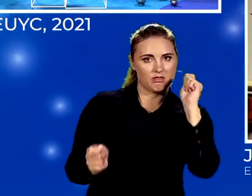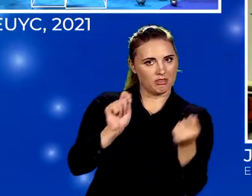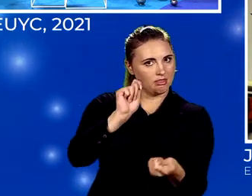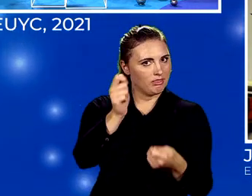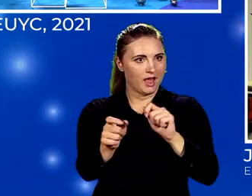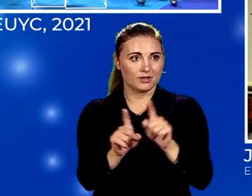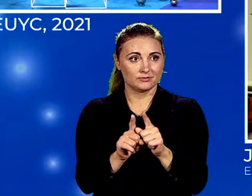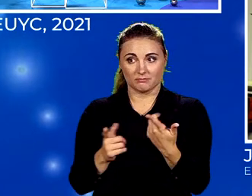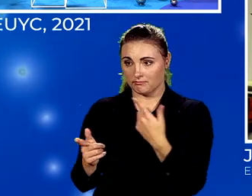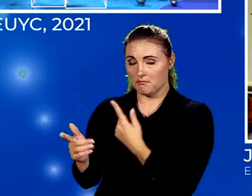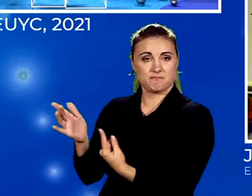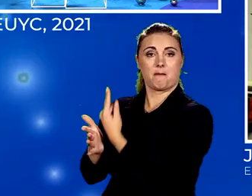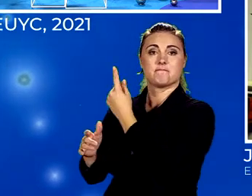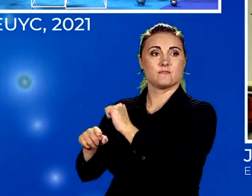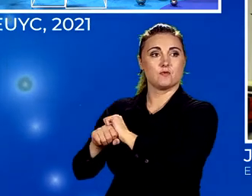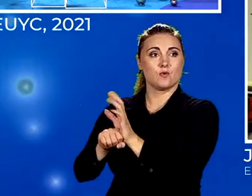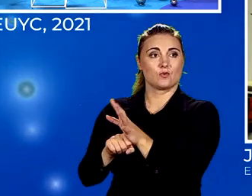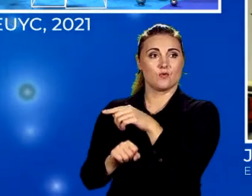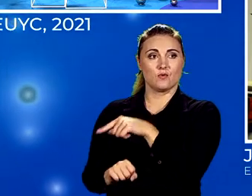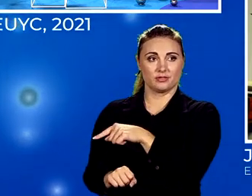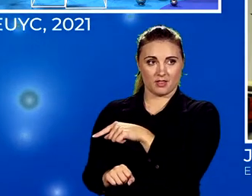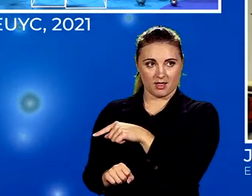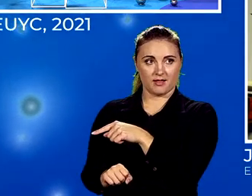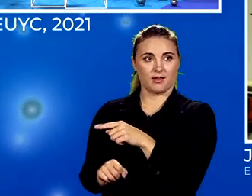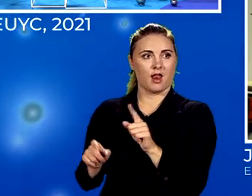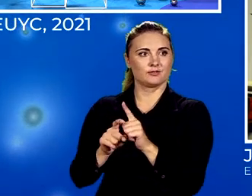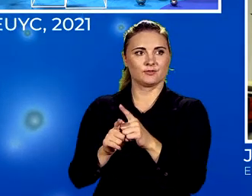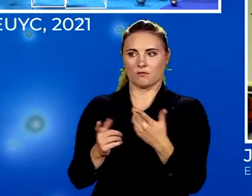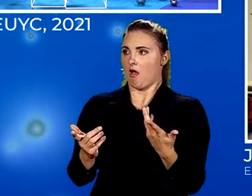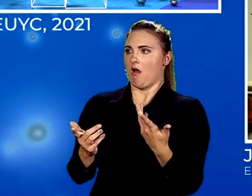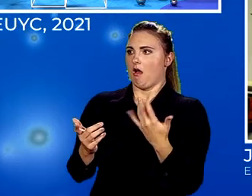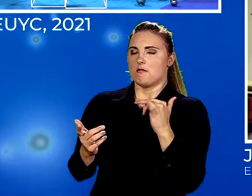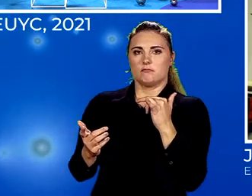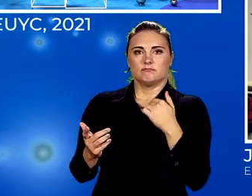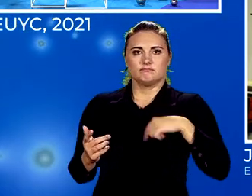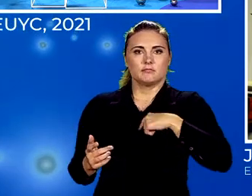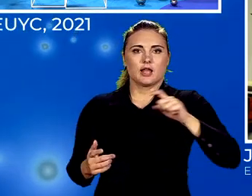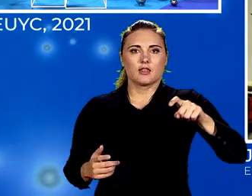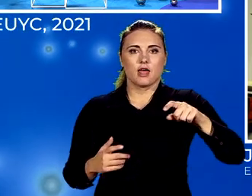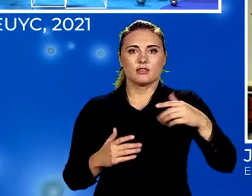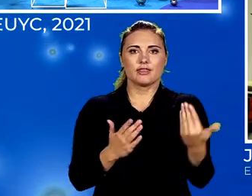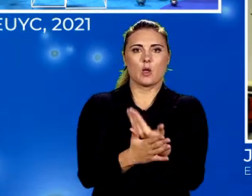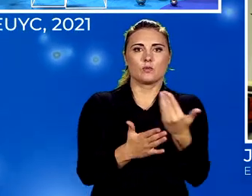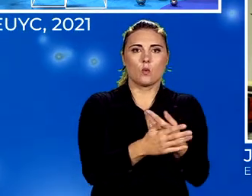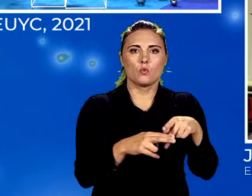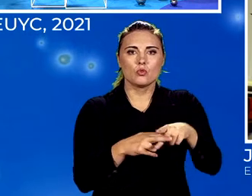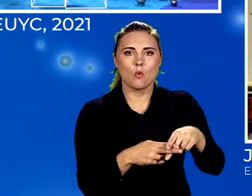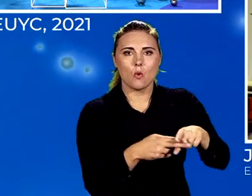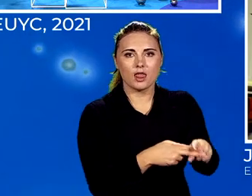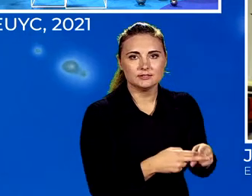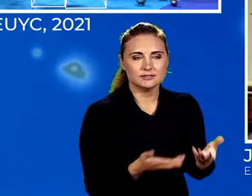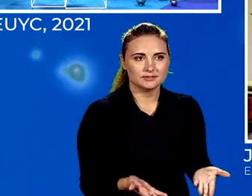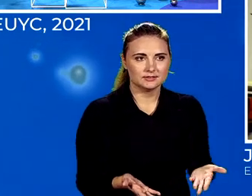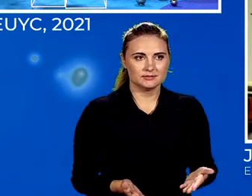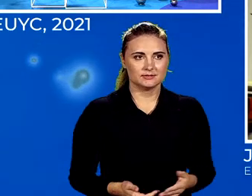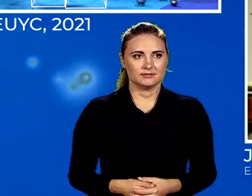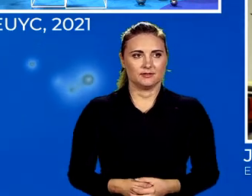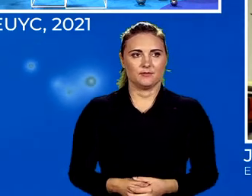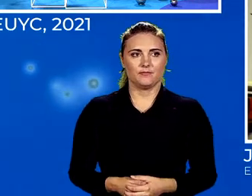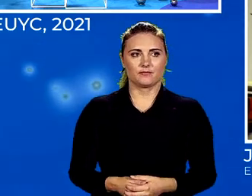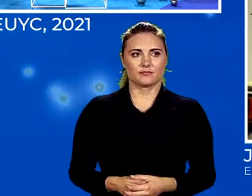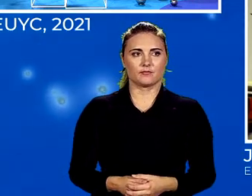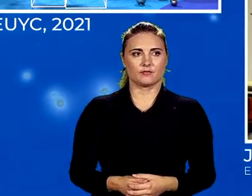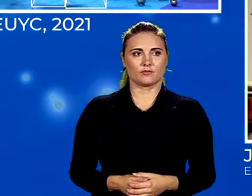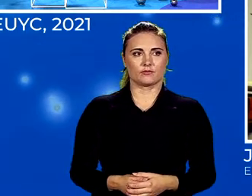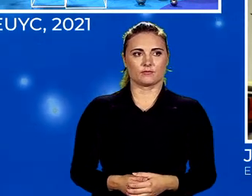of using also digital tools. But as I mentioned previously, that's not the solution